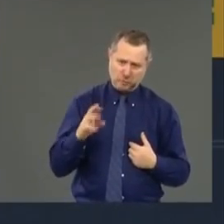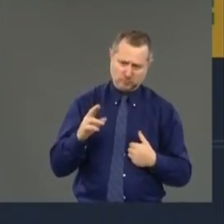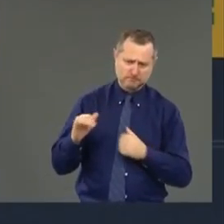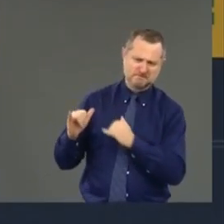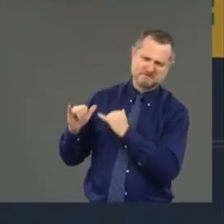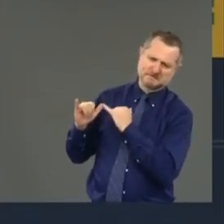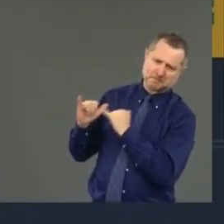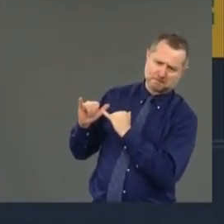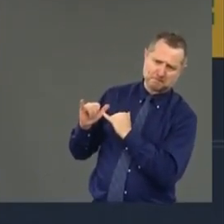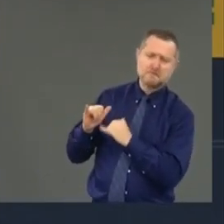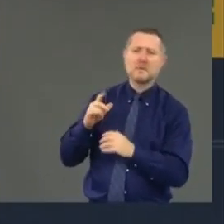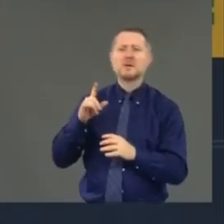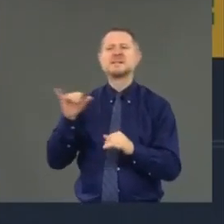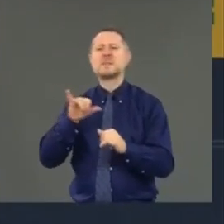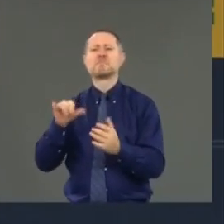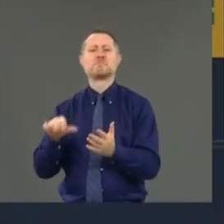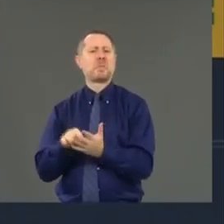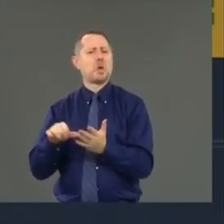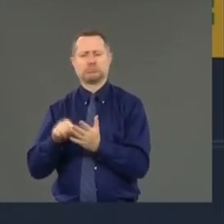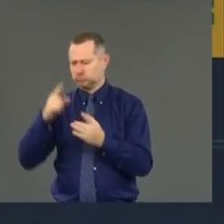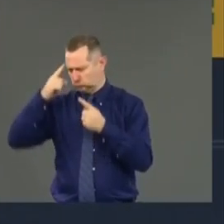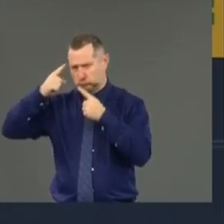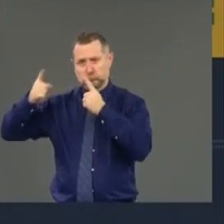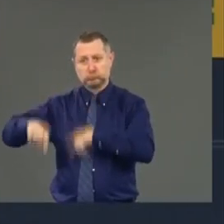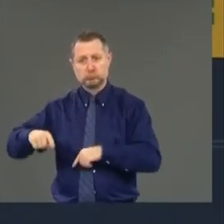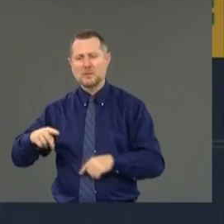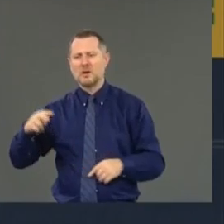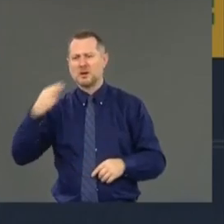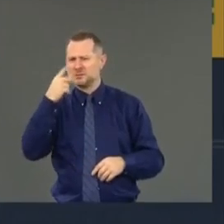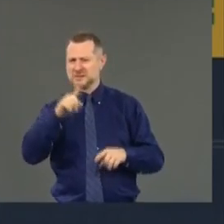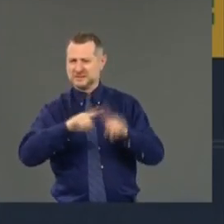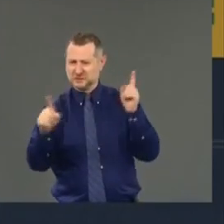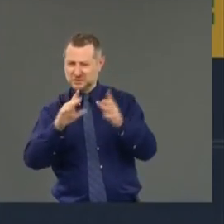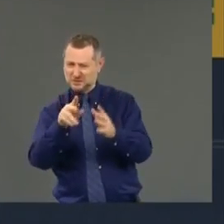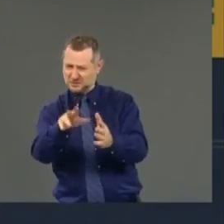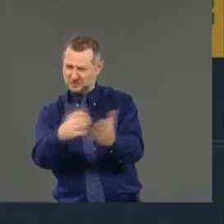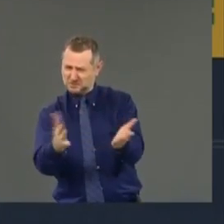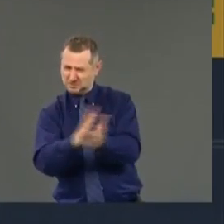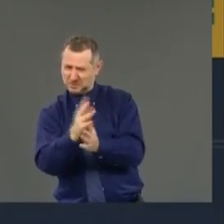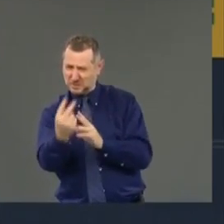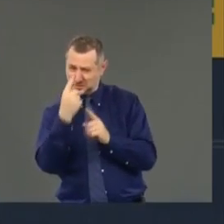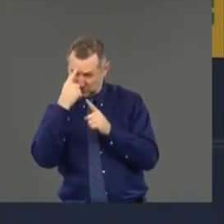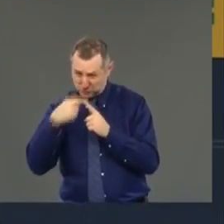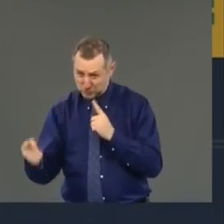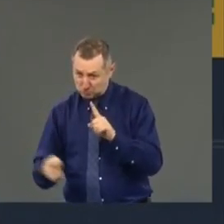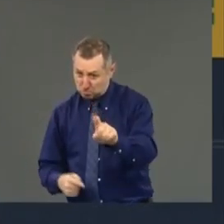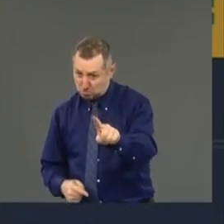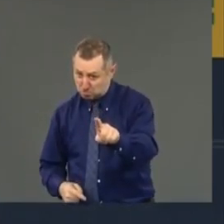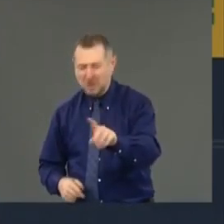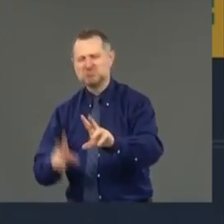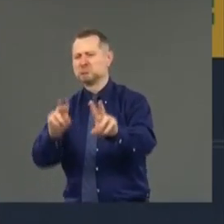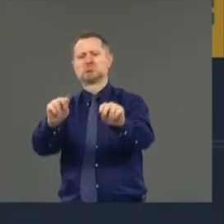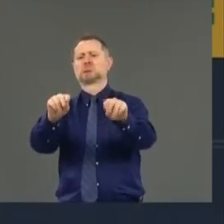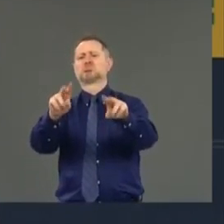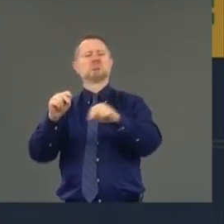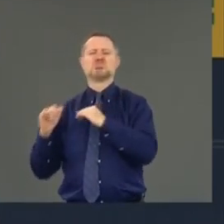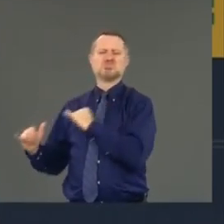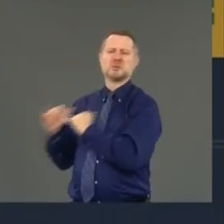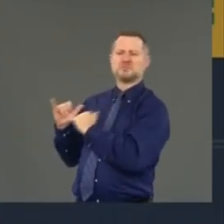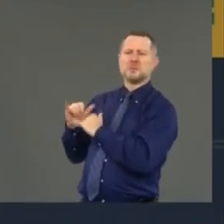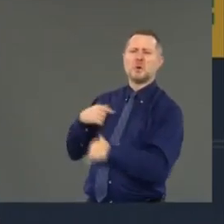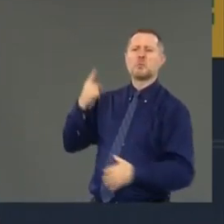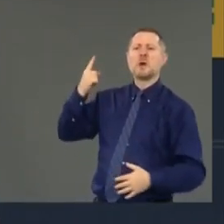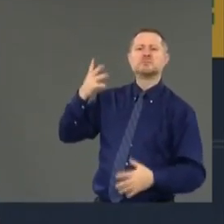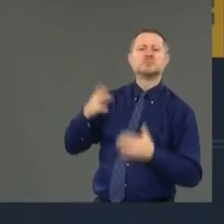page. I don't know where you see different pages, right? There's state guidelines, period.